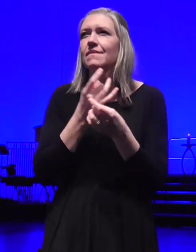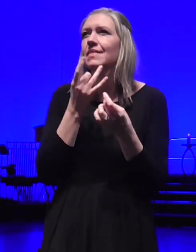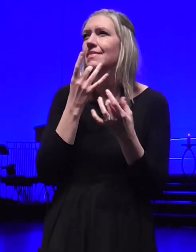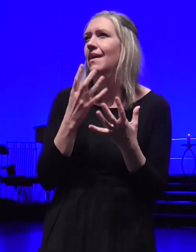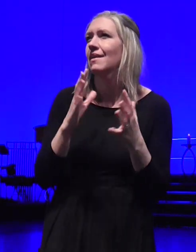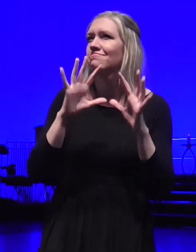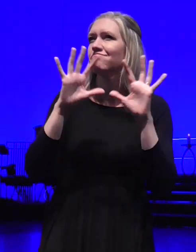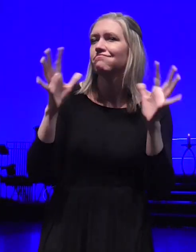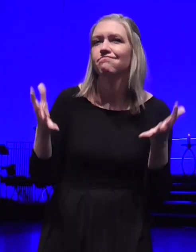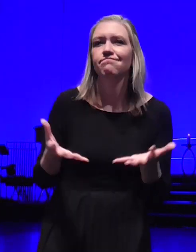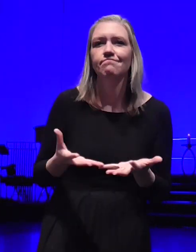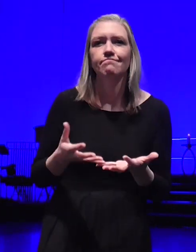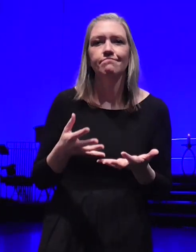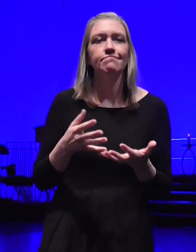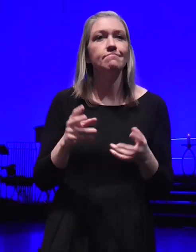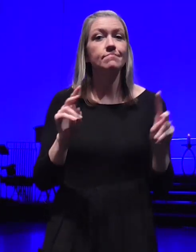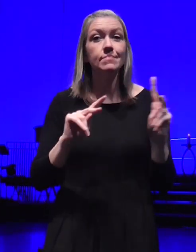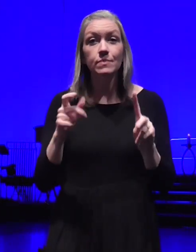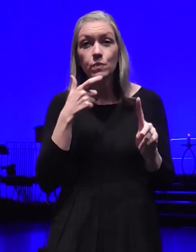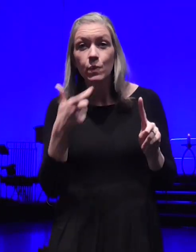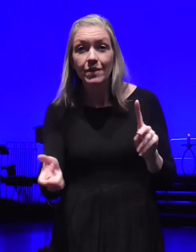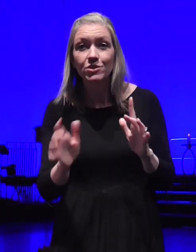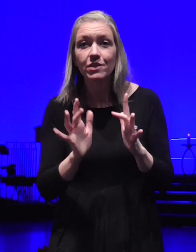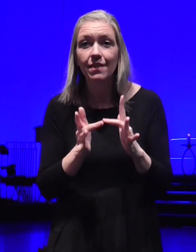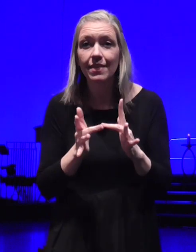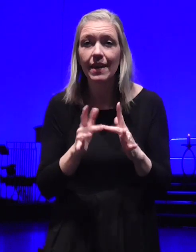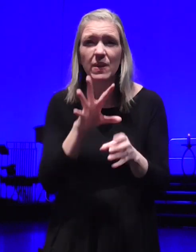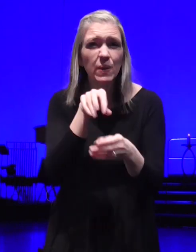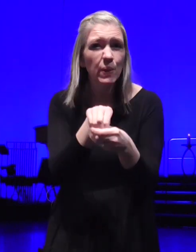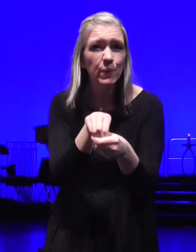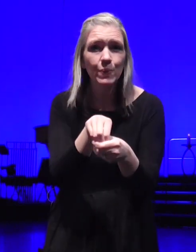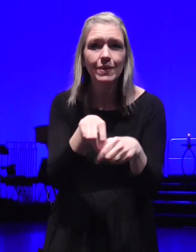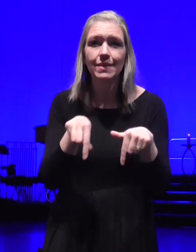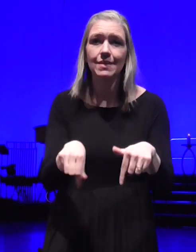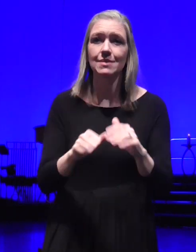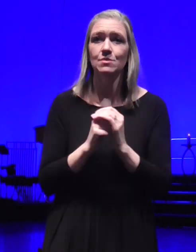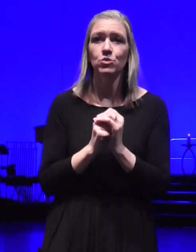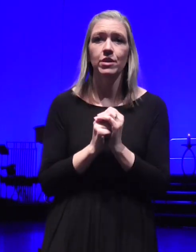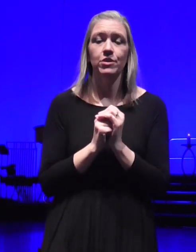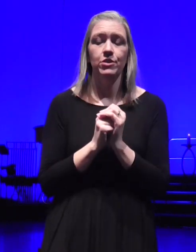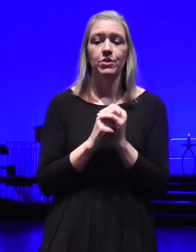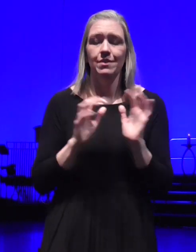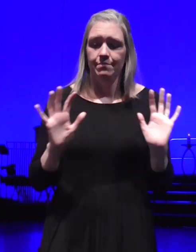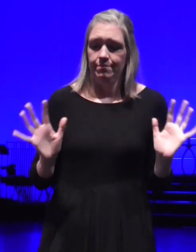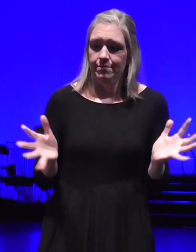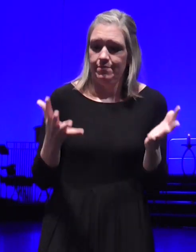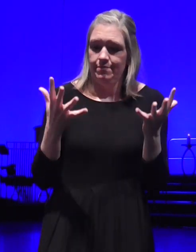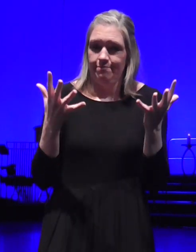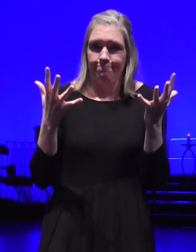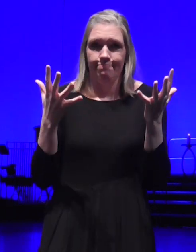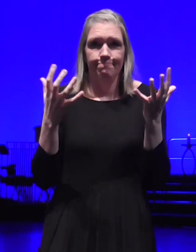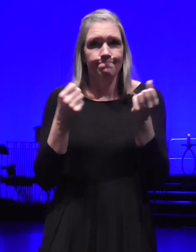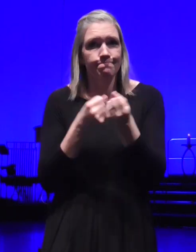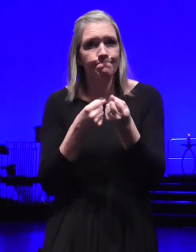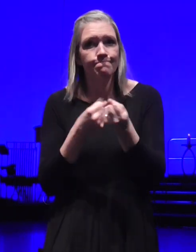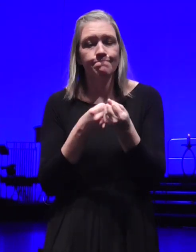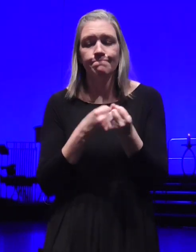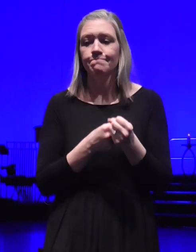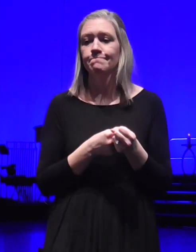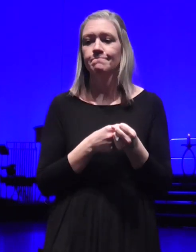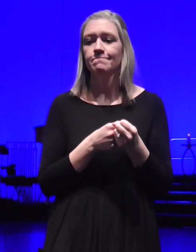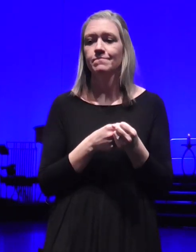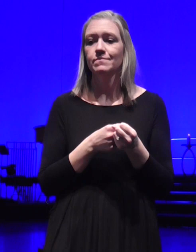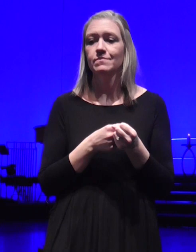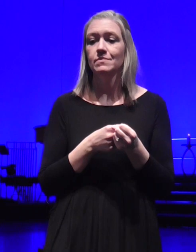of those who are online. We include them in this prayer, lifting all up as we